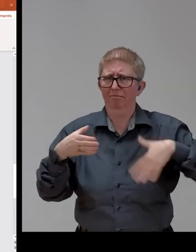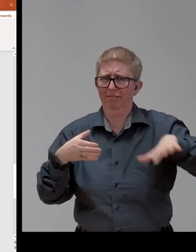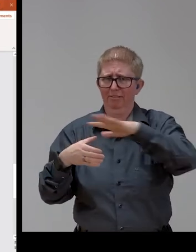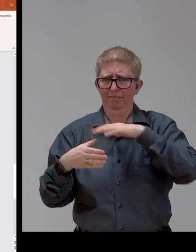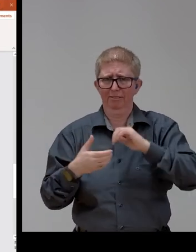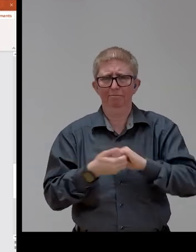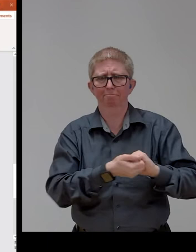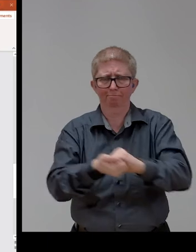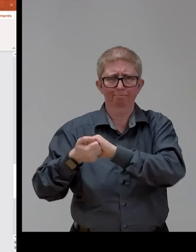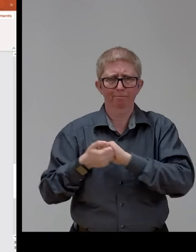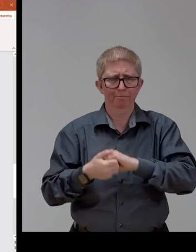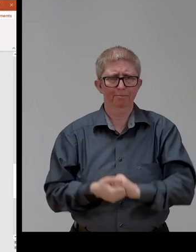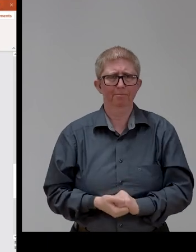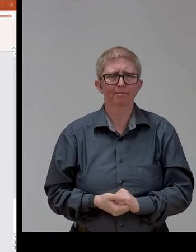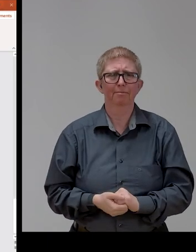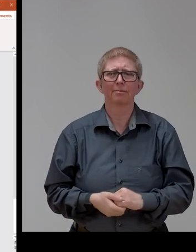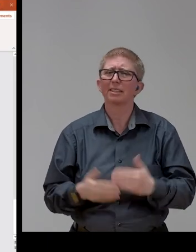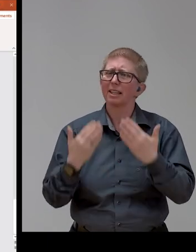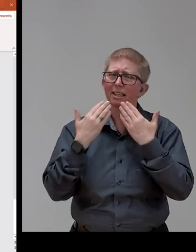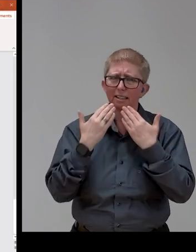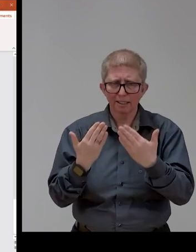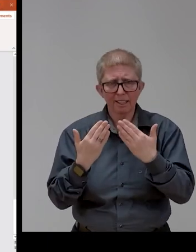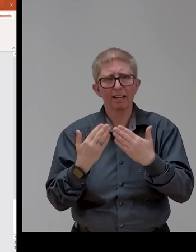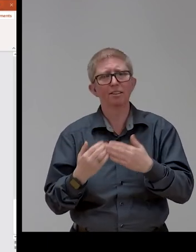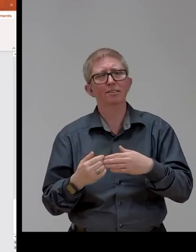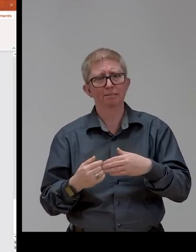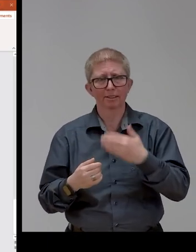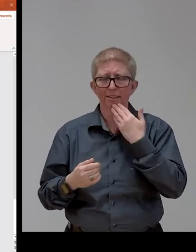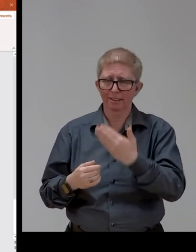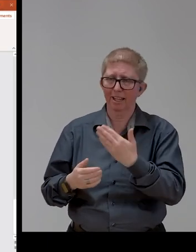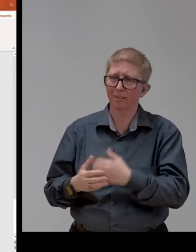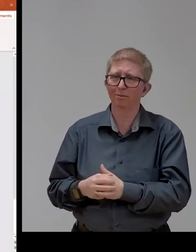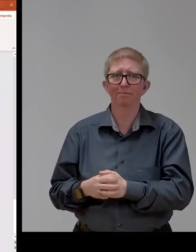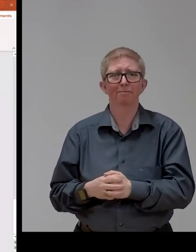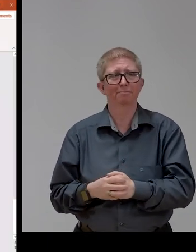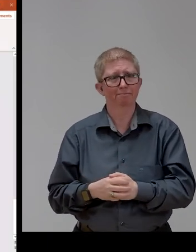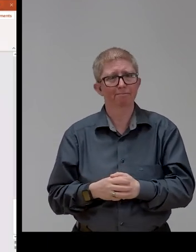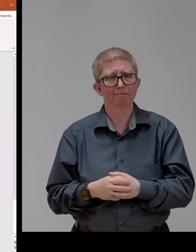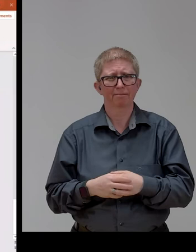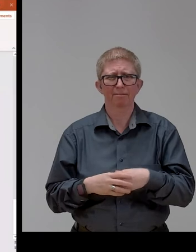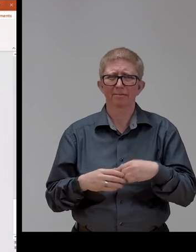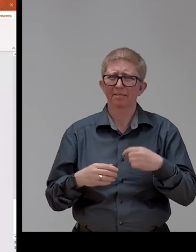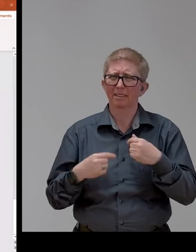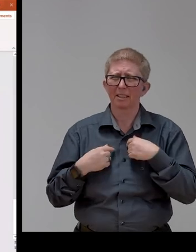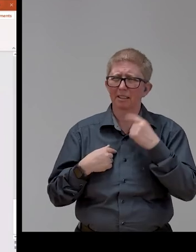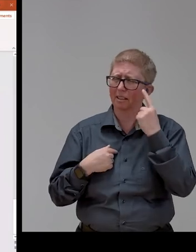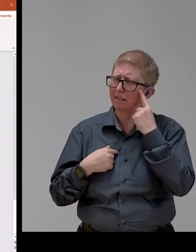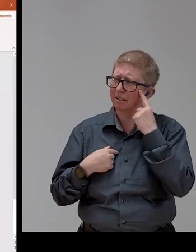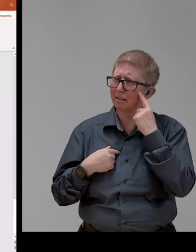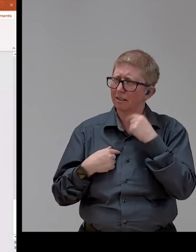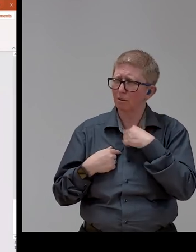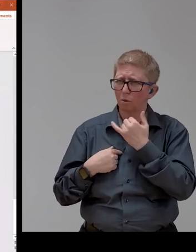Thank you, Joy. Thank you very much. And if I'm not mistaken, we should have our